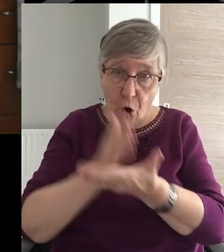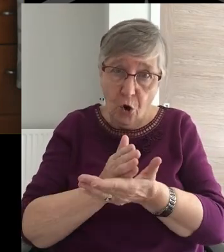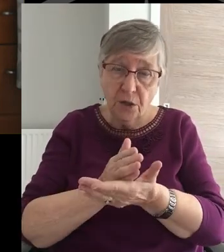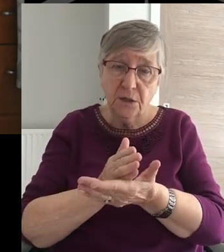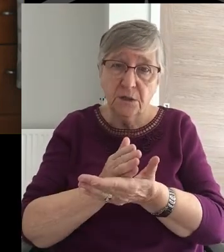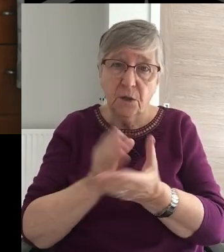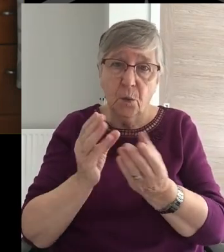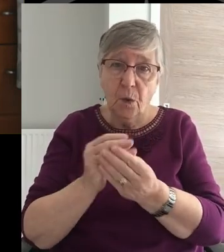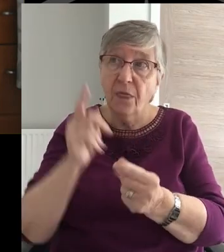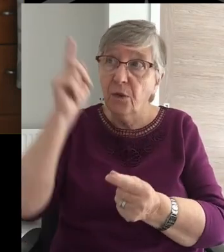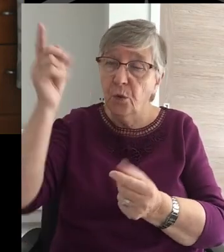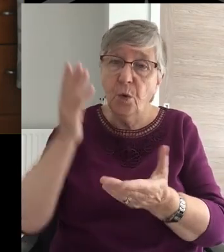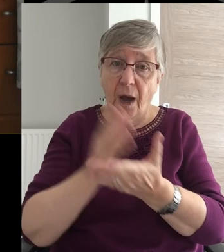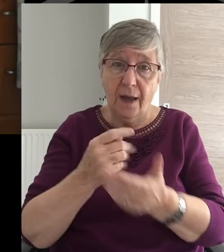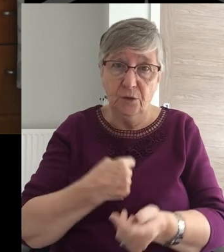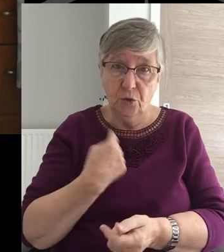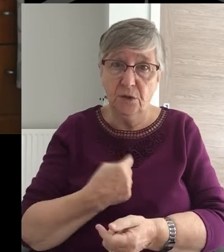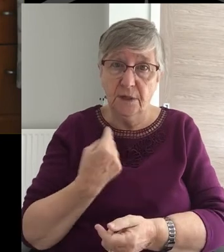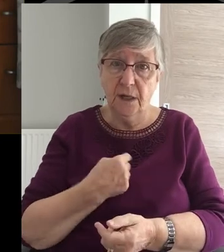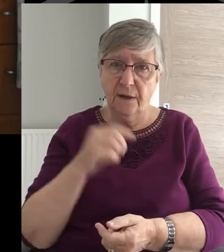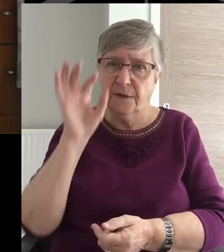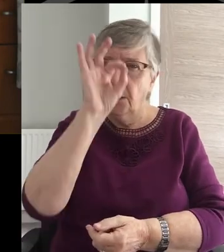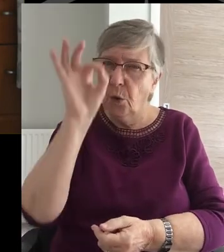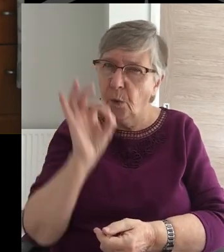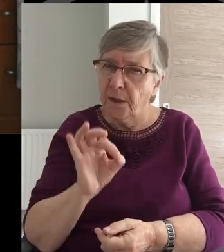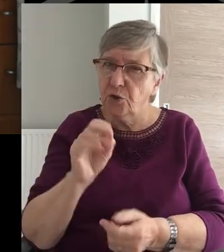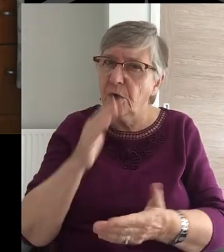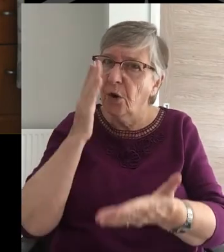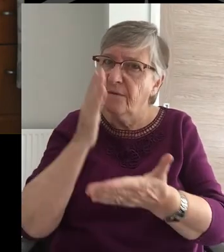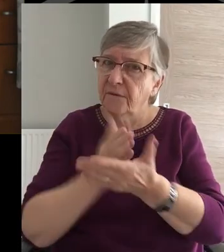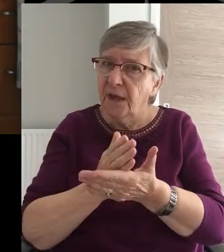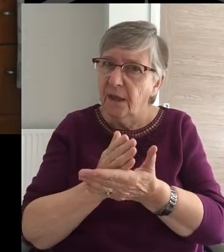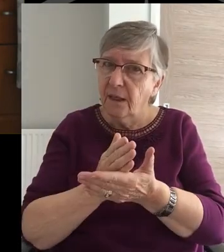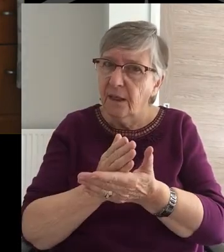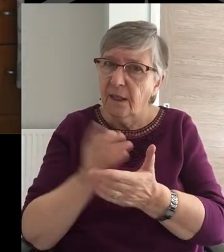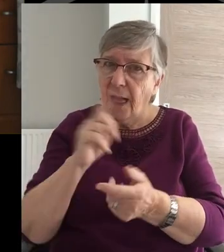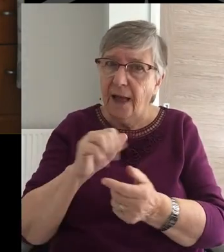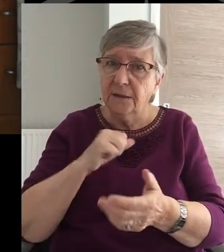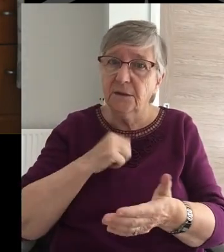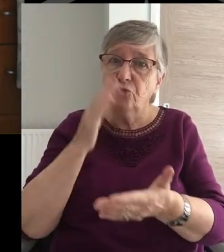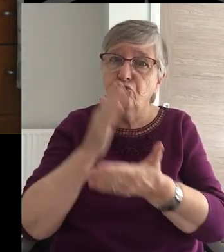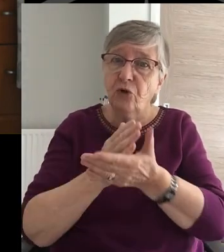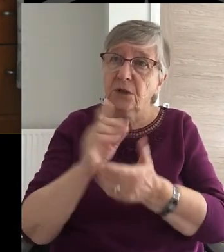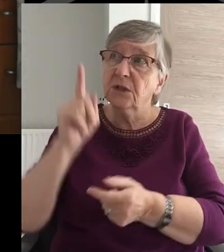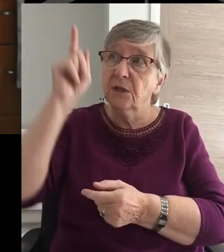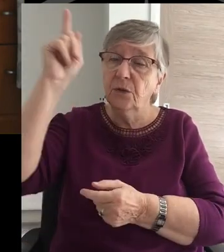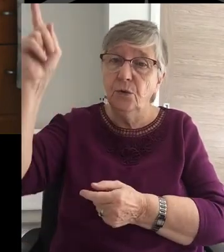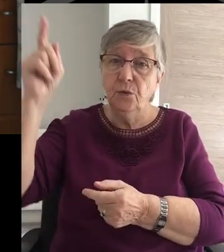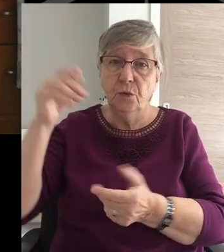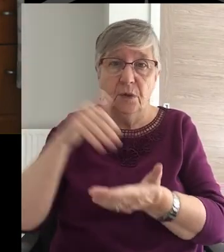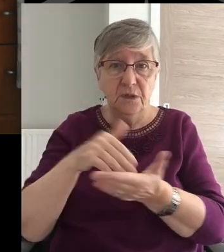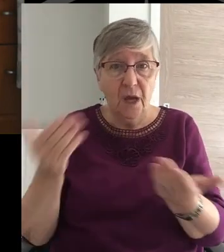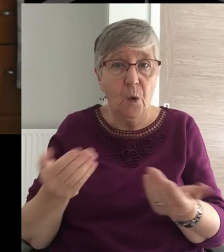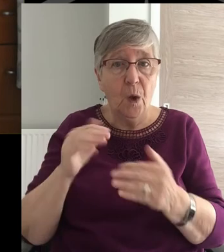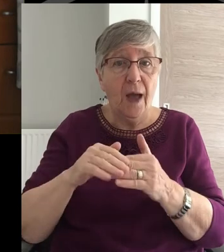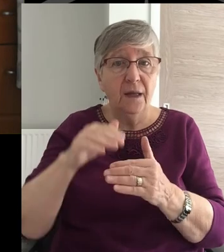with ourselves in questioning our faith and examining our trust in you, both now and as we move forward.